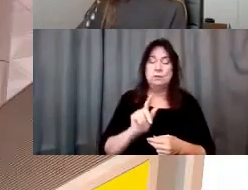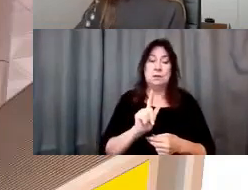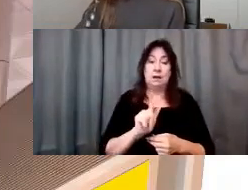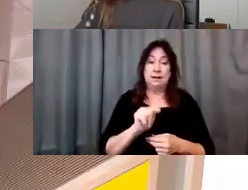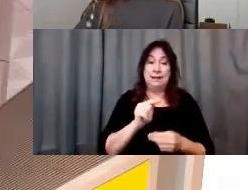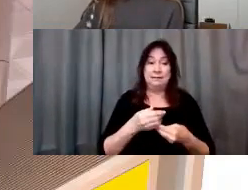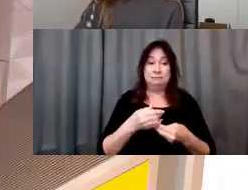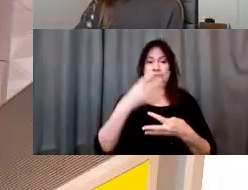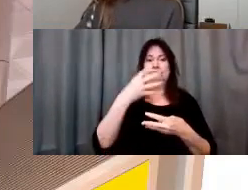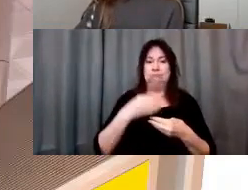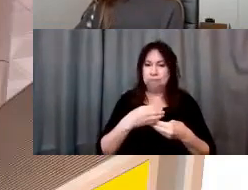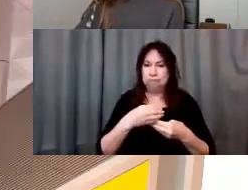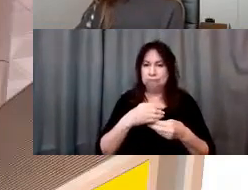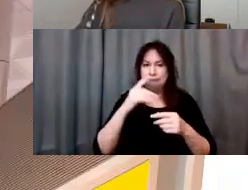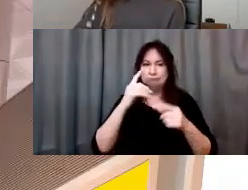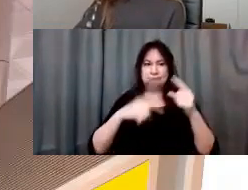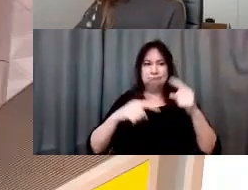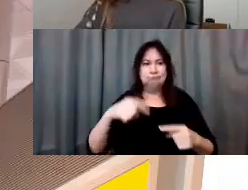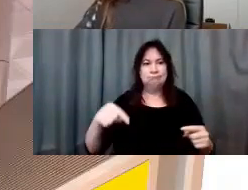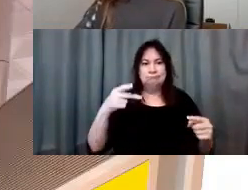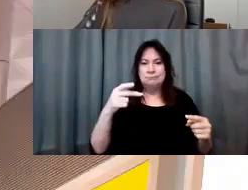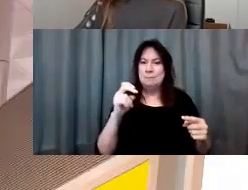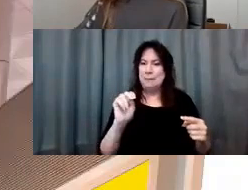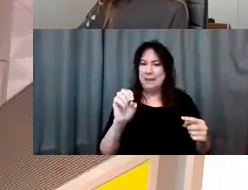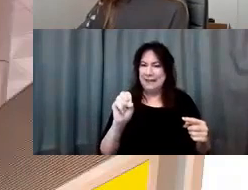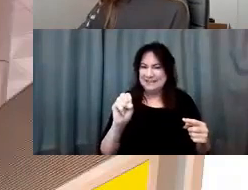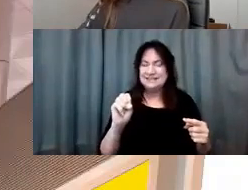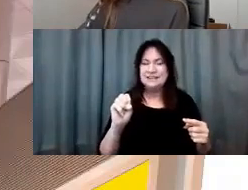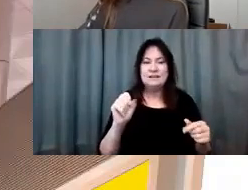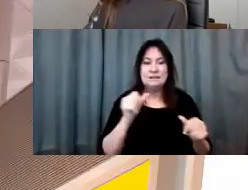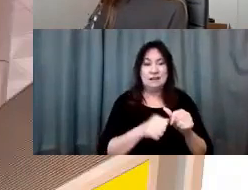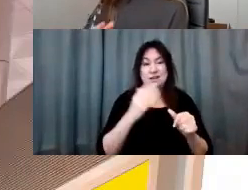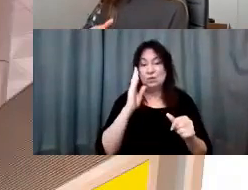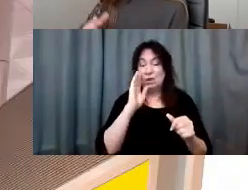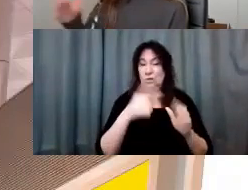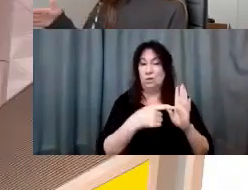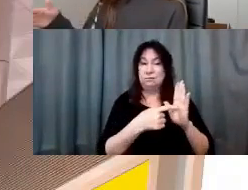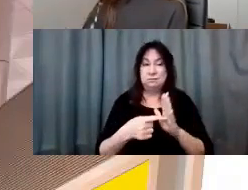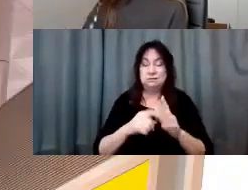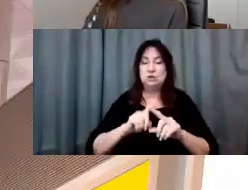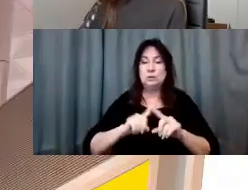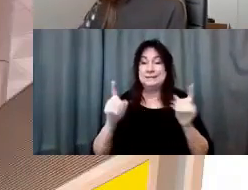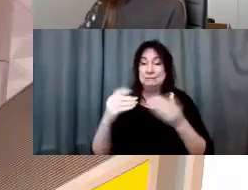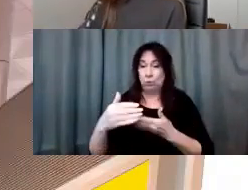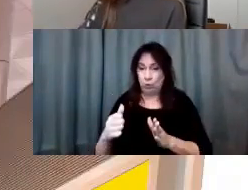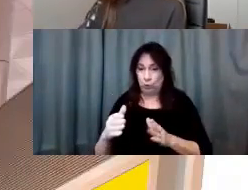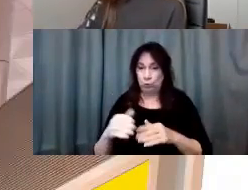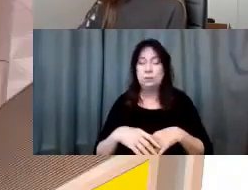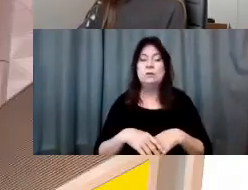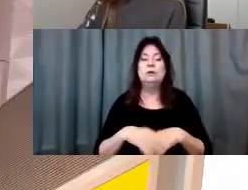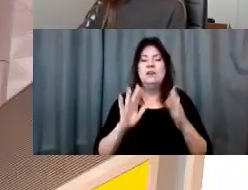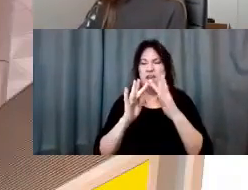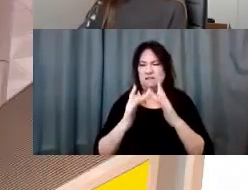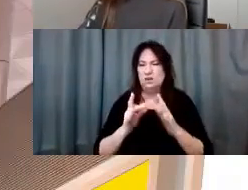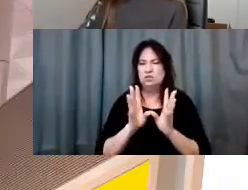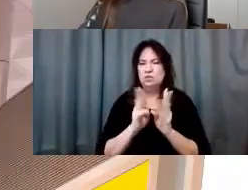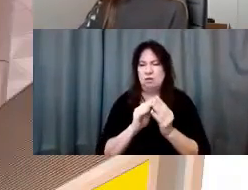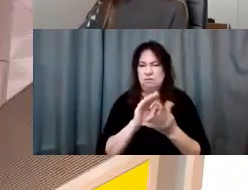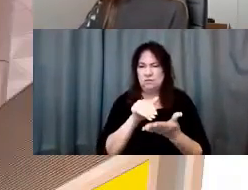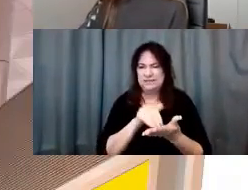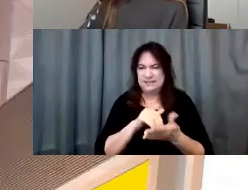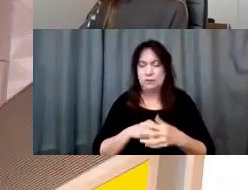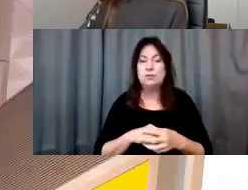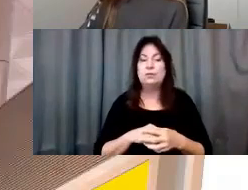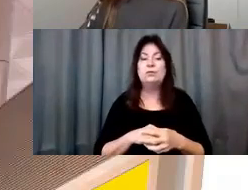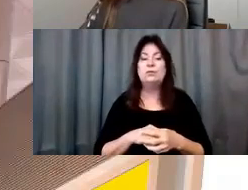there's a variety of pins, and each pin is going to bring you to a different room in the Virtual Conference Center. And we